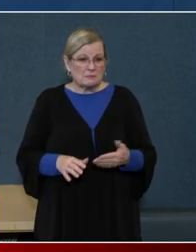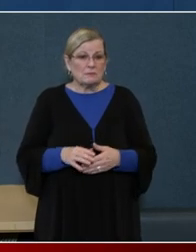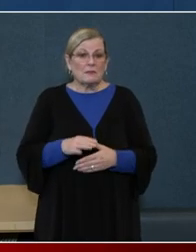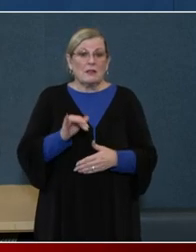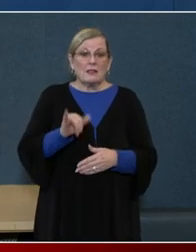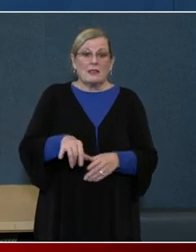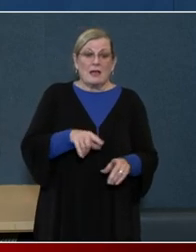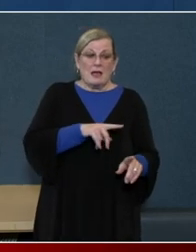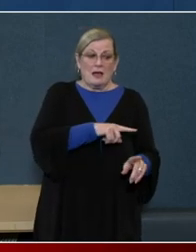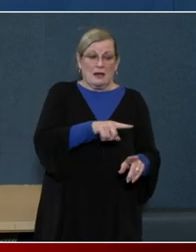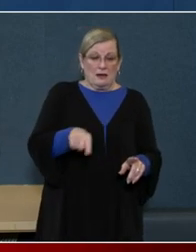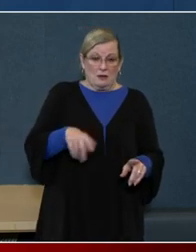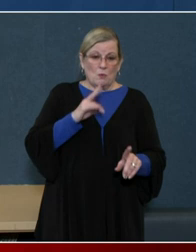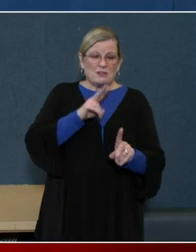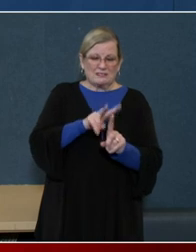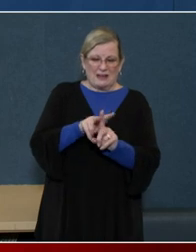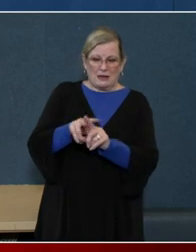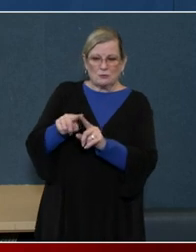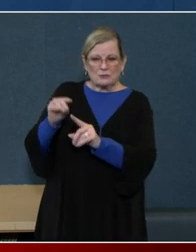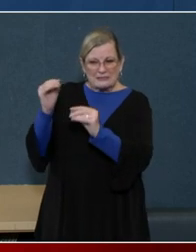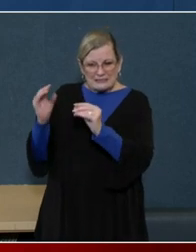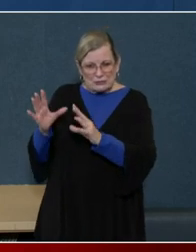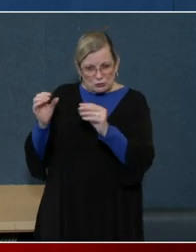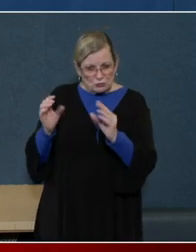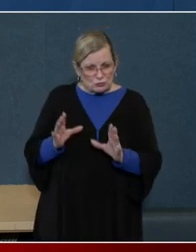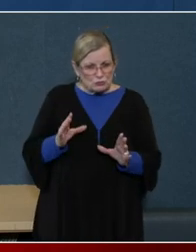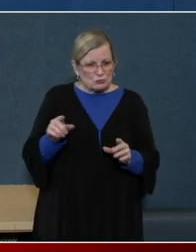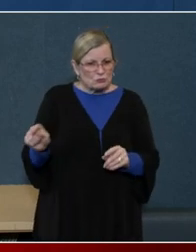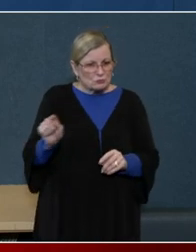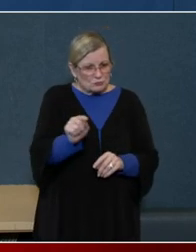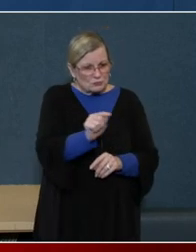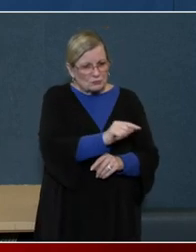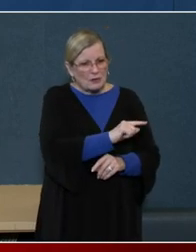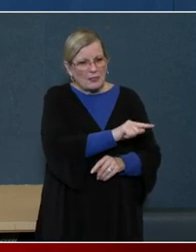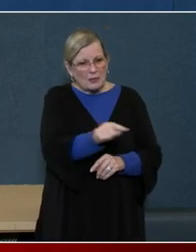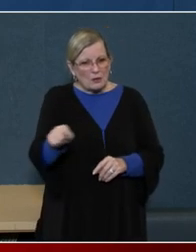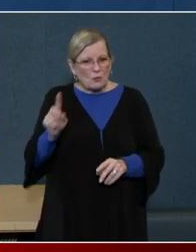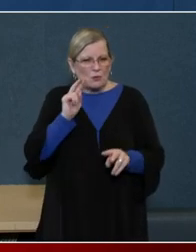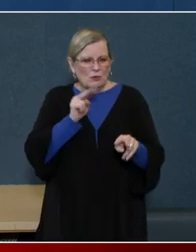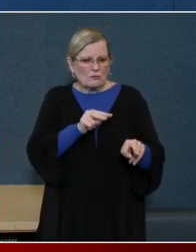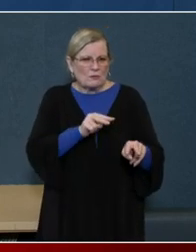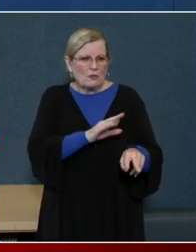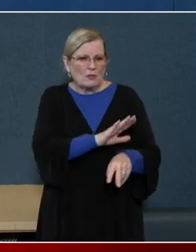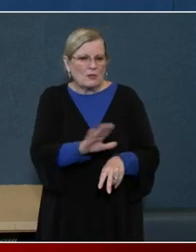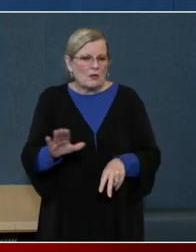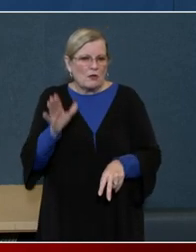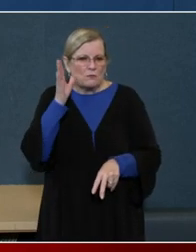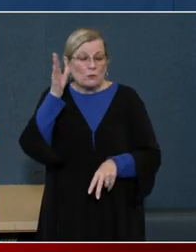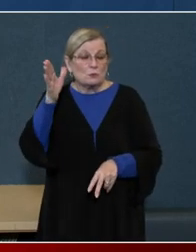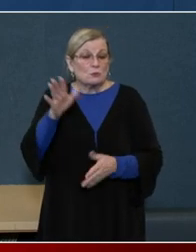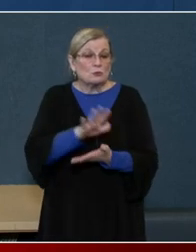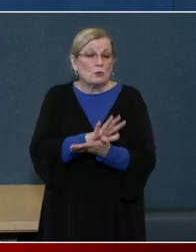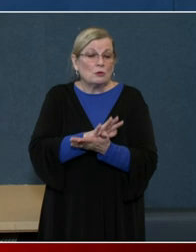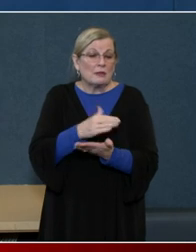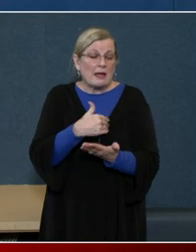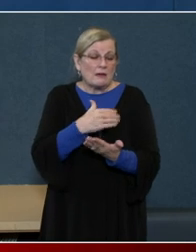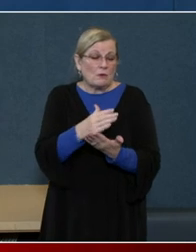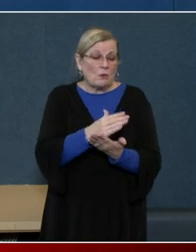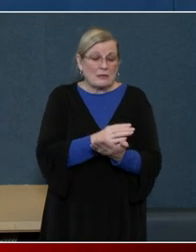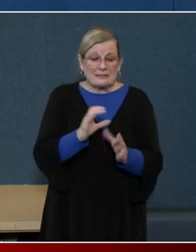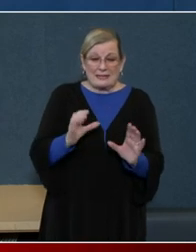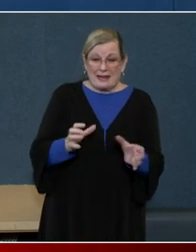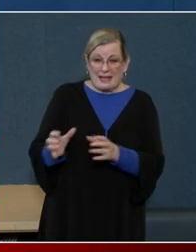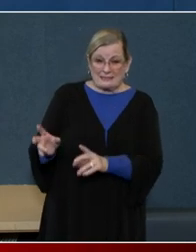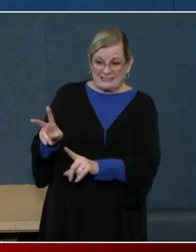course rather than grade level compared to elementary schools, and they have courses and classes that are assigned